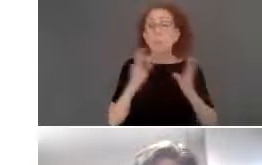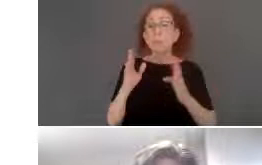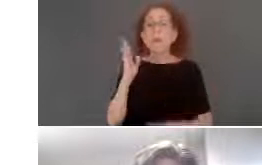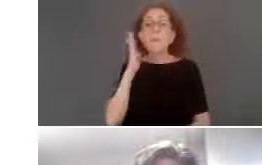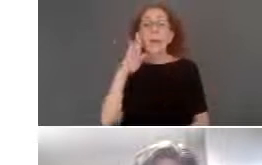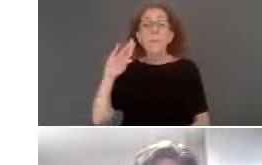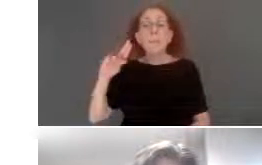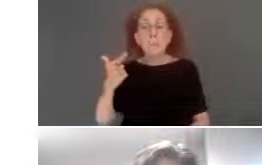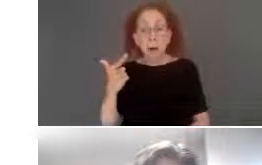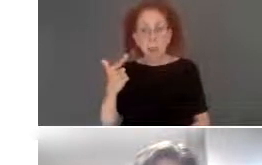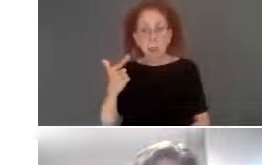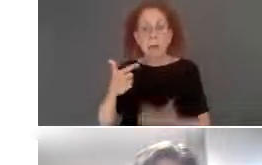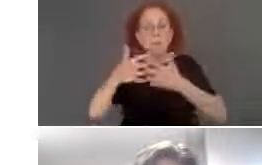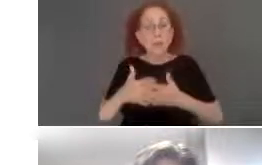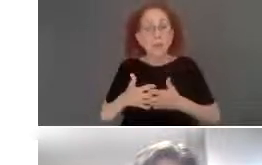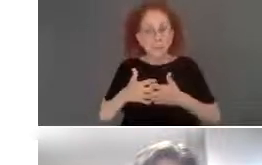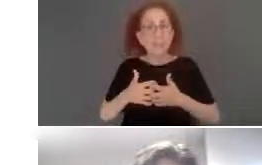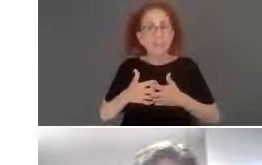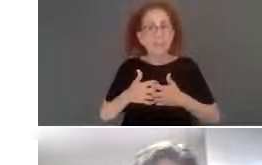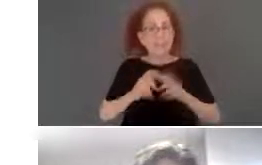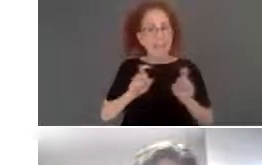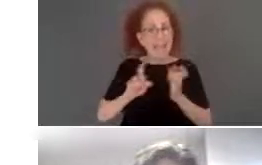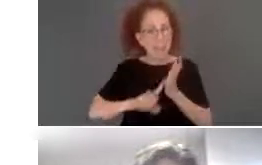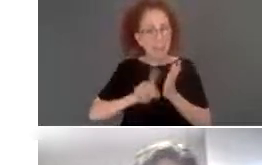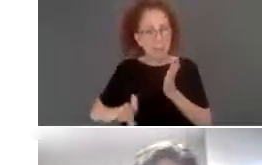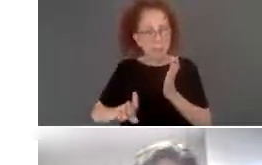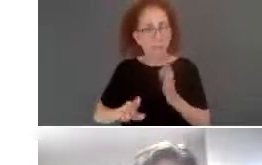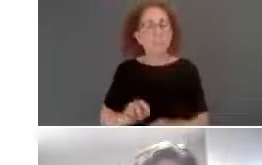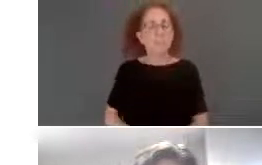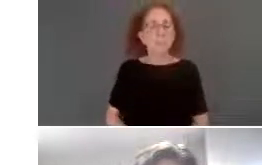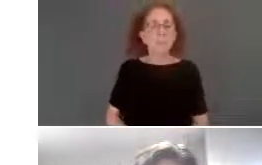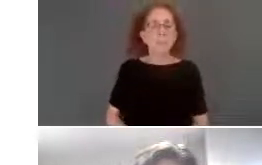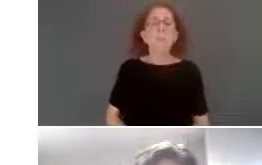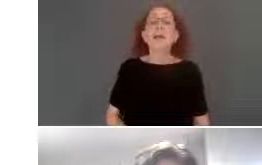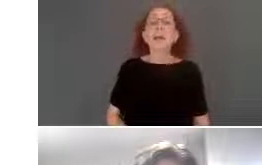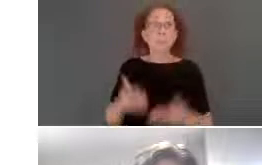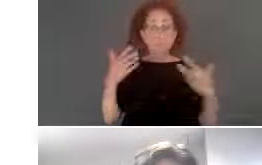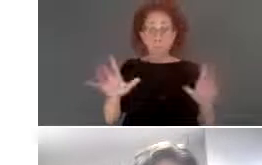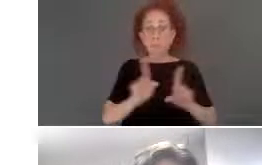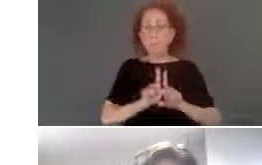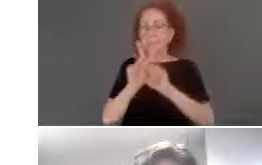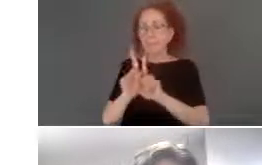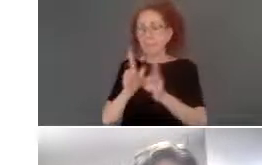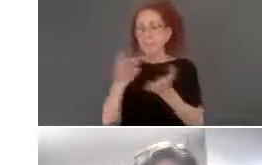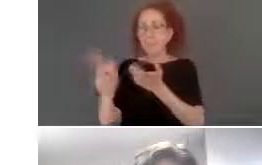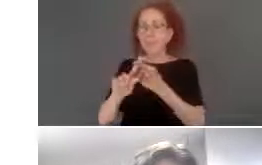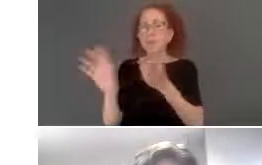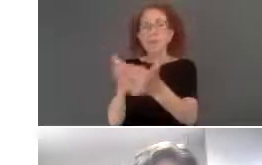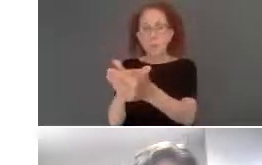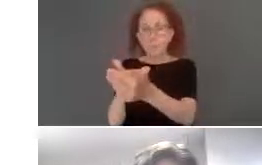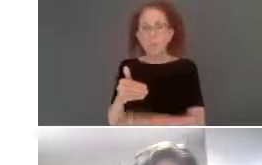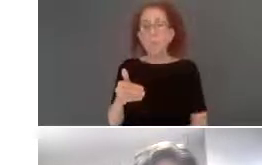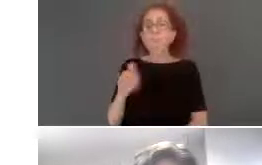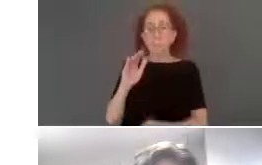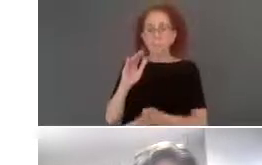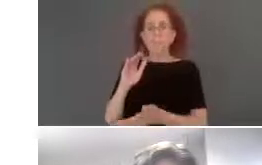machine. It's one of our protocols. And then the guest is escorted to their room, and the intake is completed